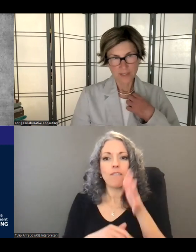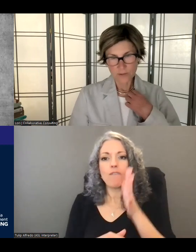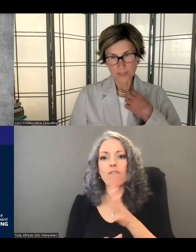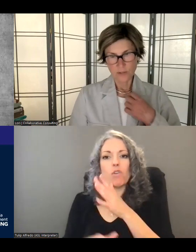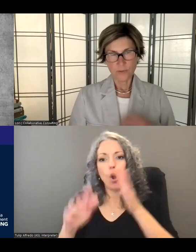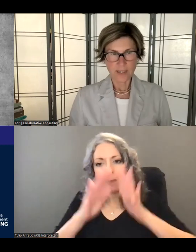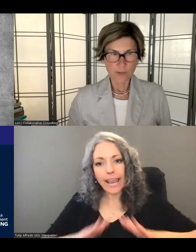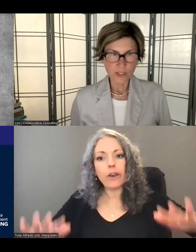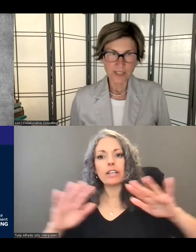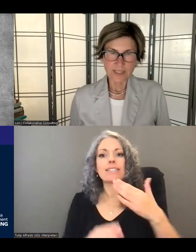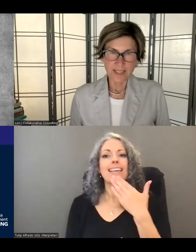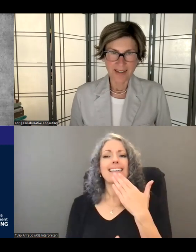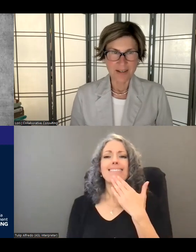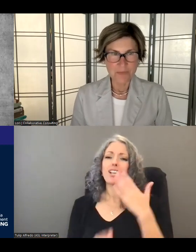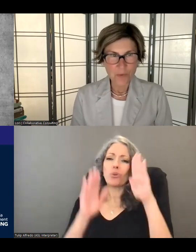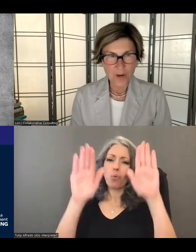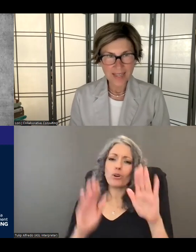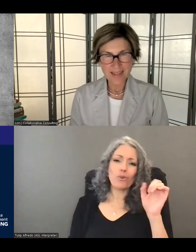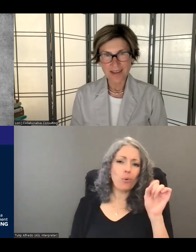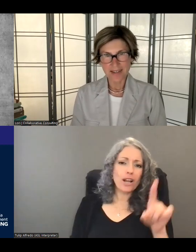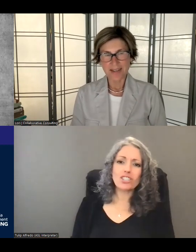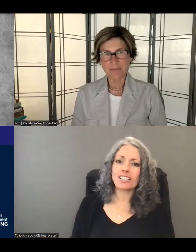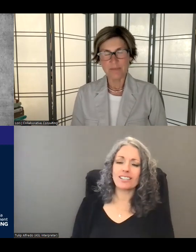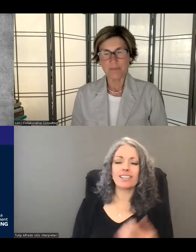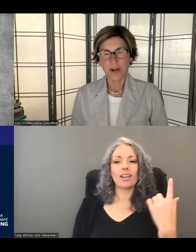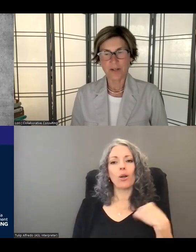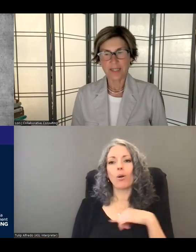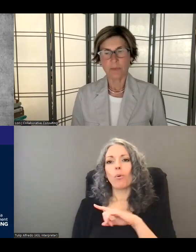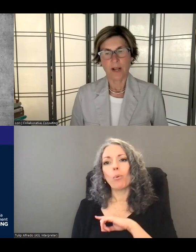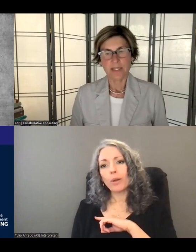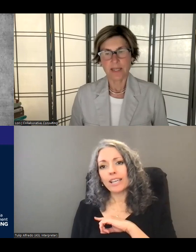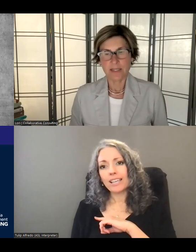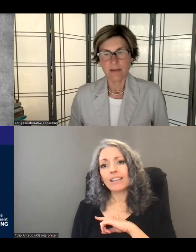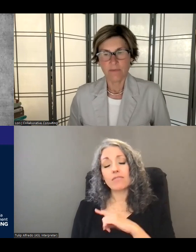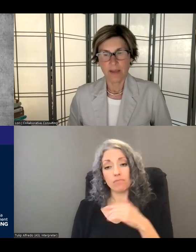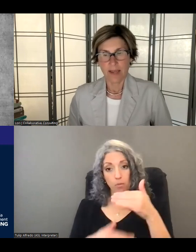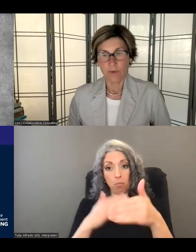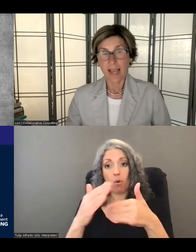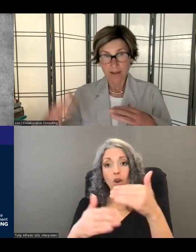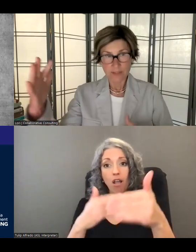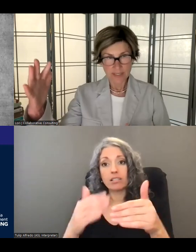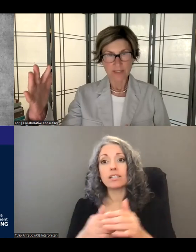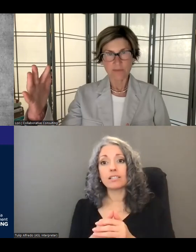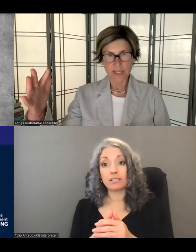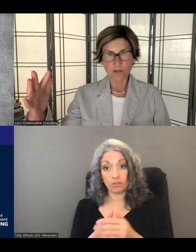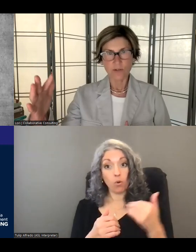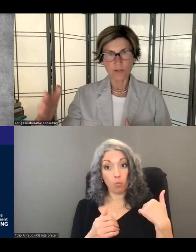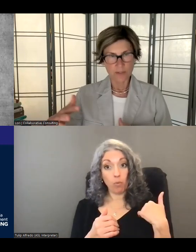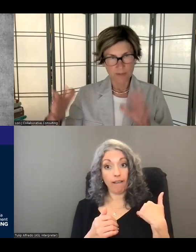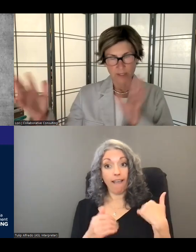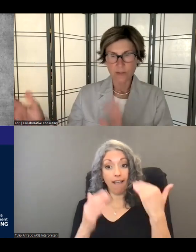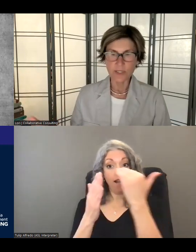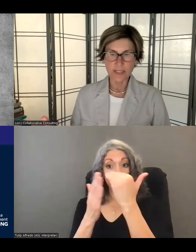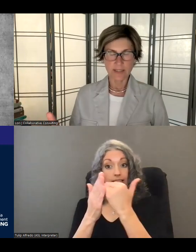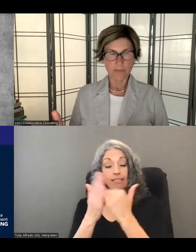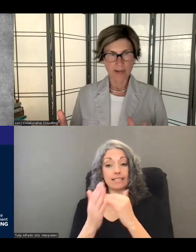Well, thank you. It's a great question. We are in the process of, we have a list of stakeholders